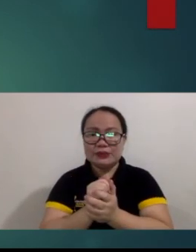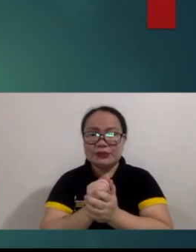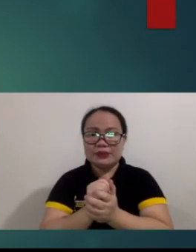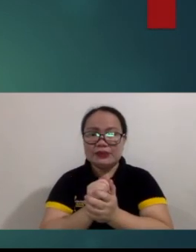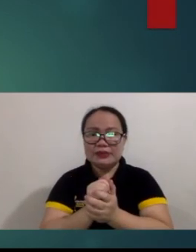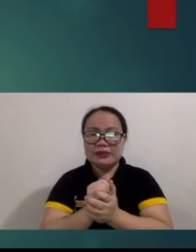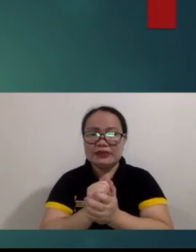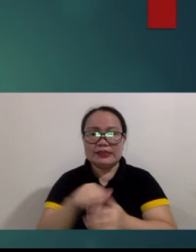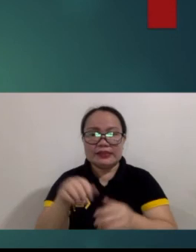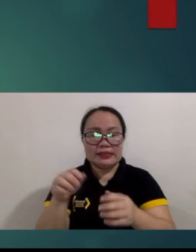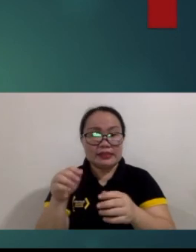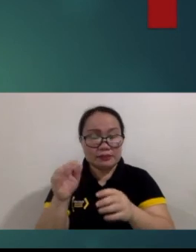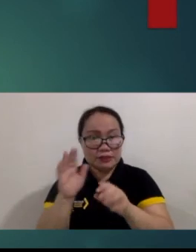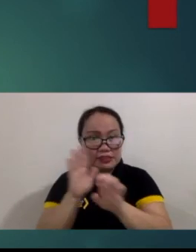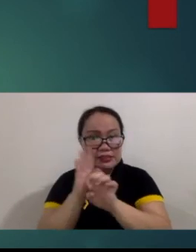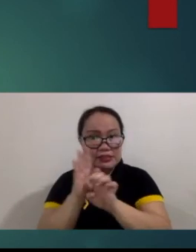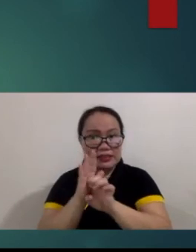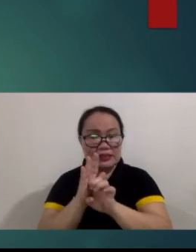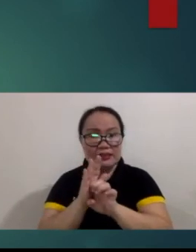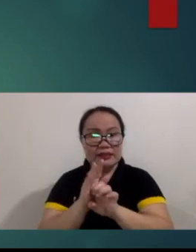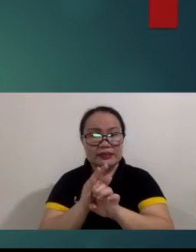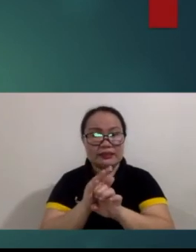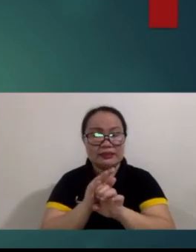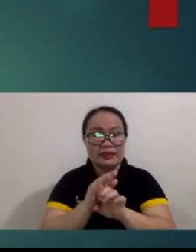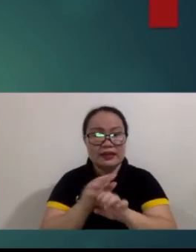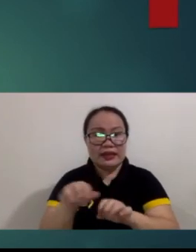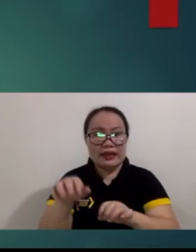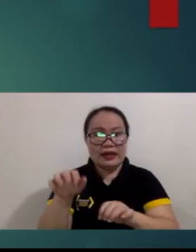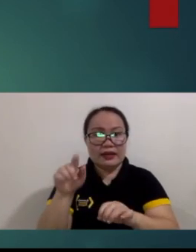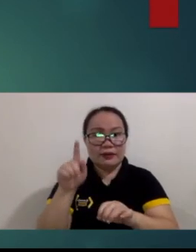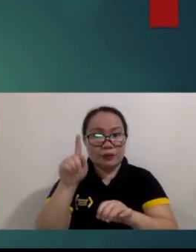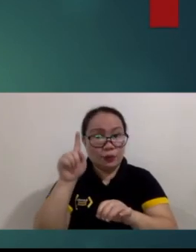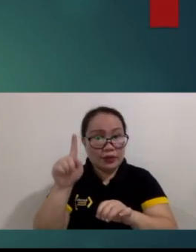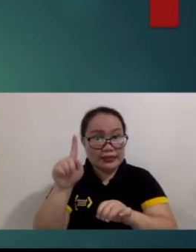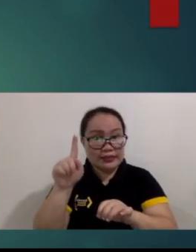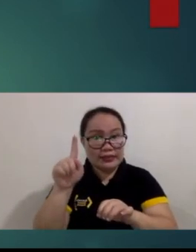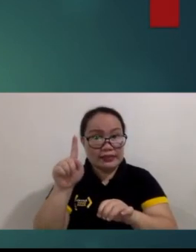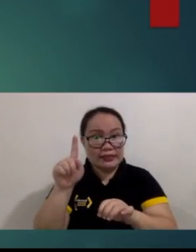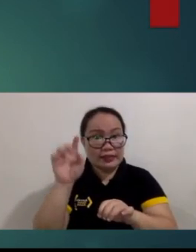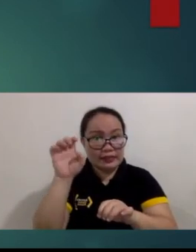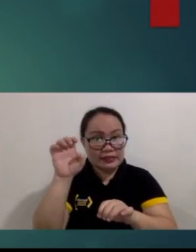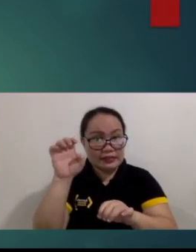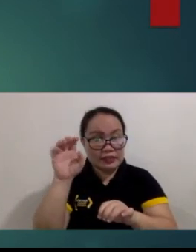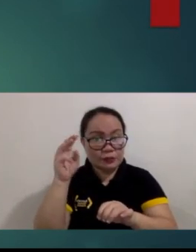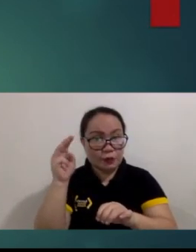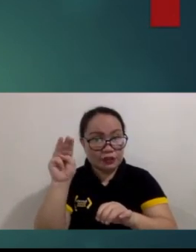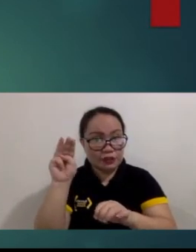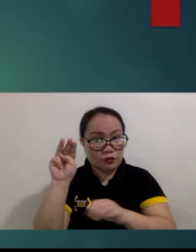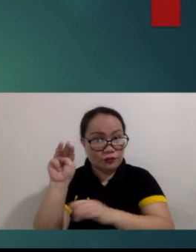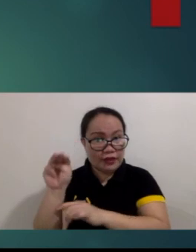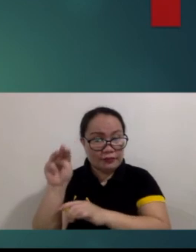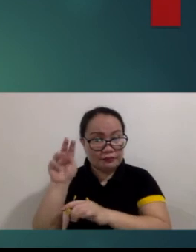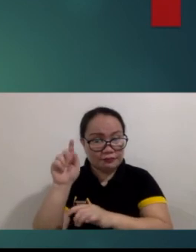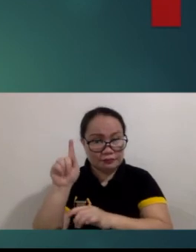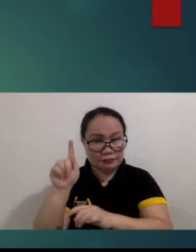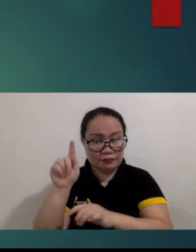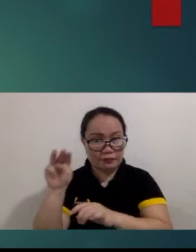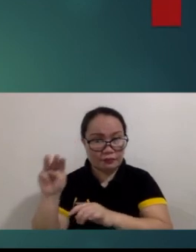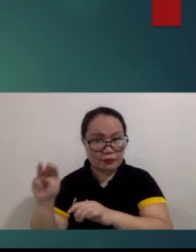So it means to say that 1 as the exponent of